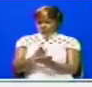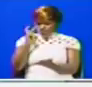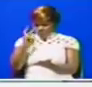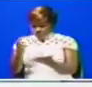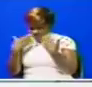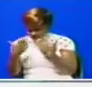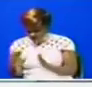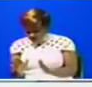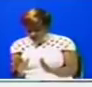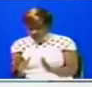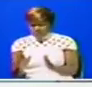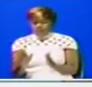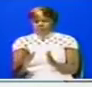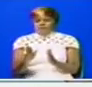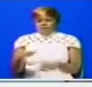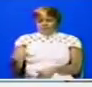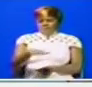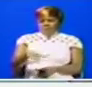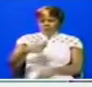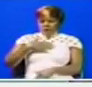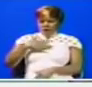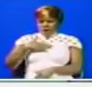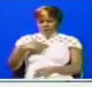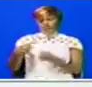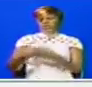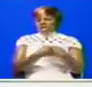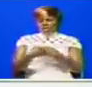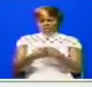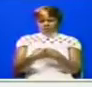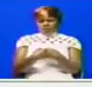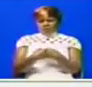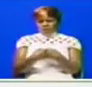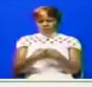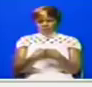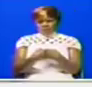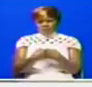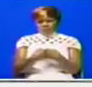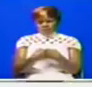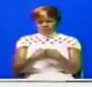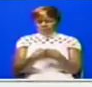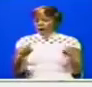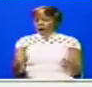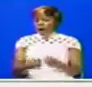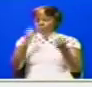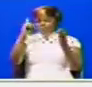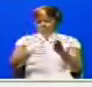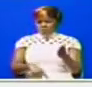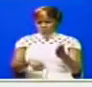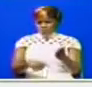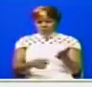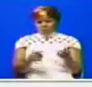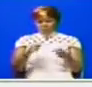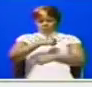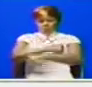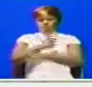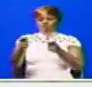noted. The terrain in our region is challenging. It is alleged that the school management